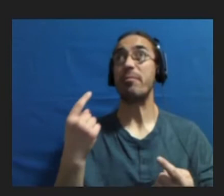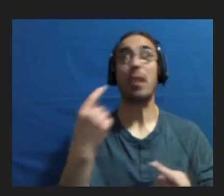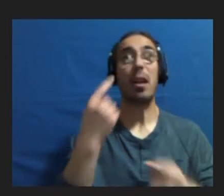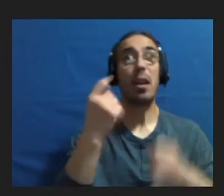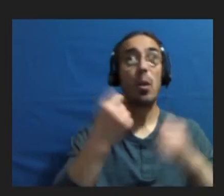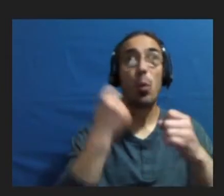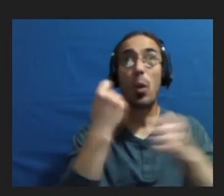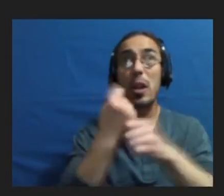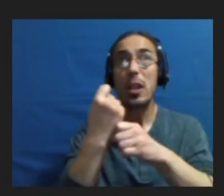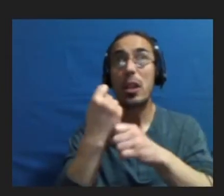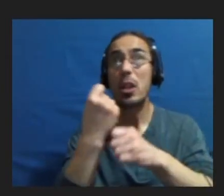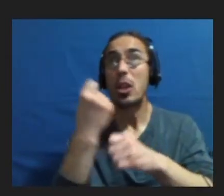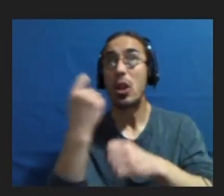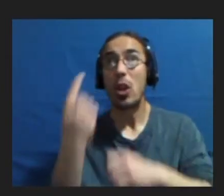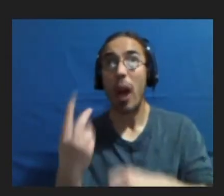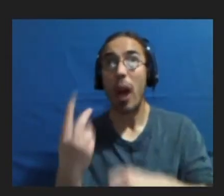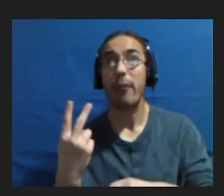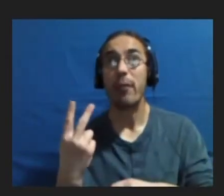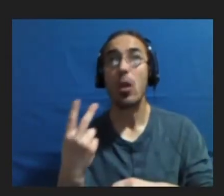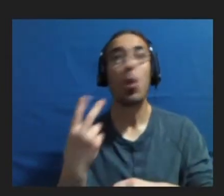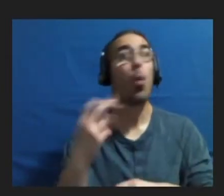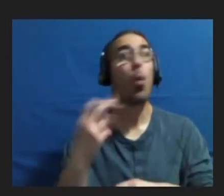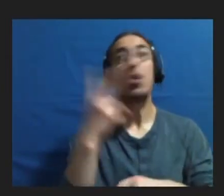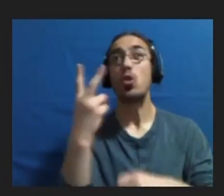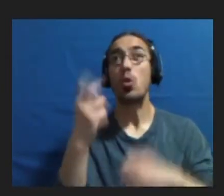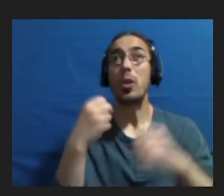2 years now. Um,